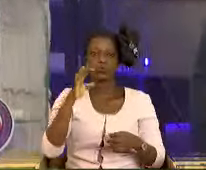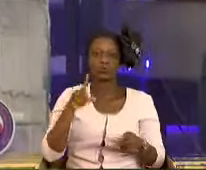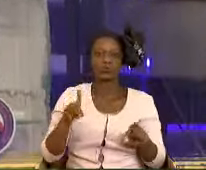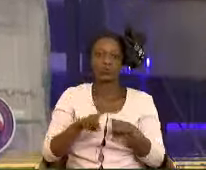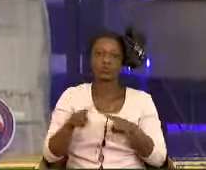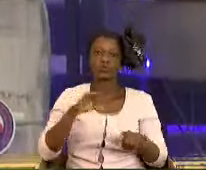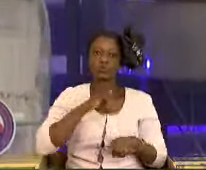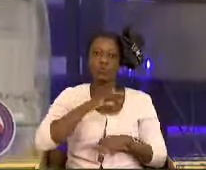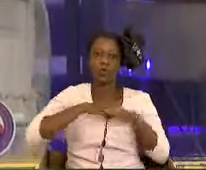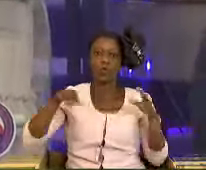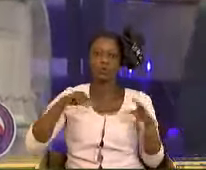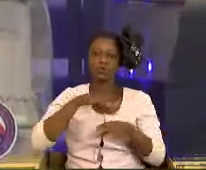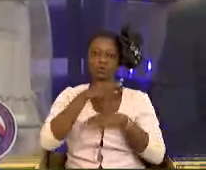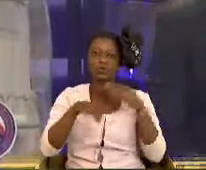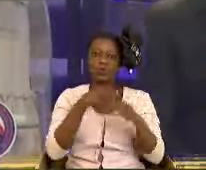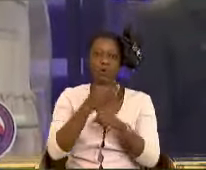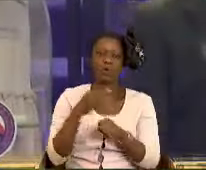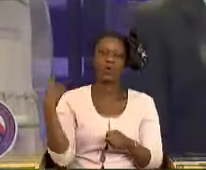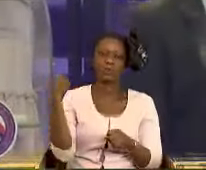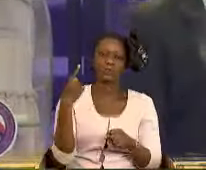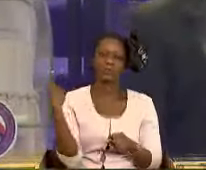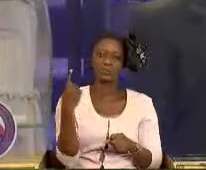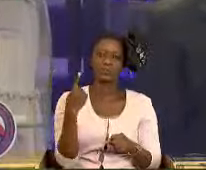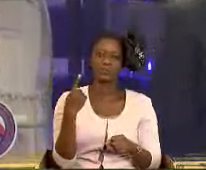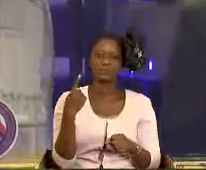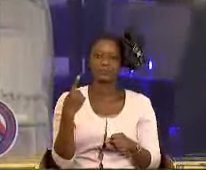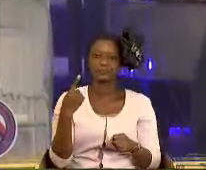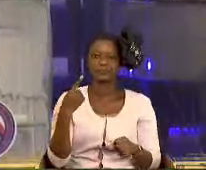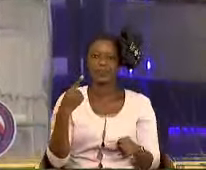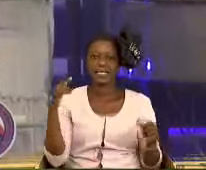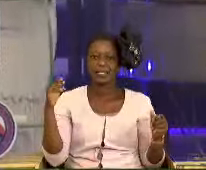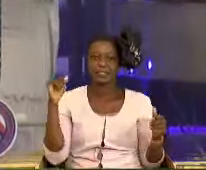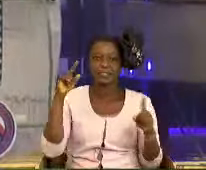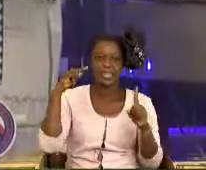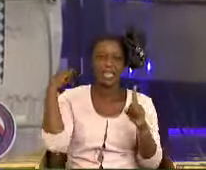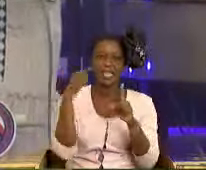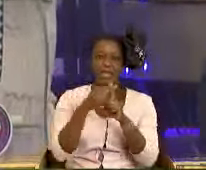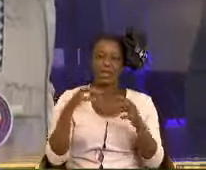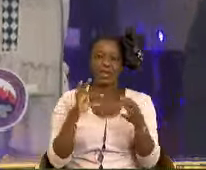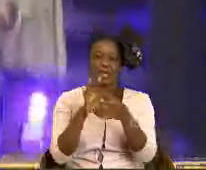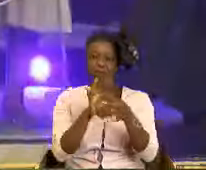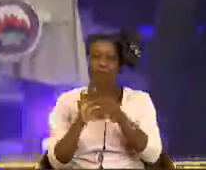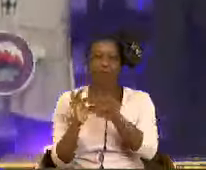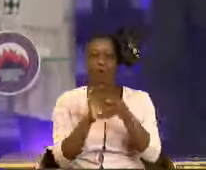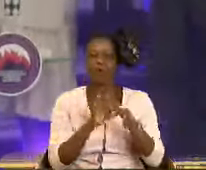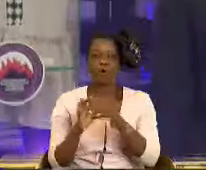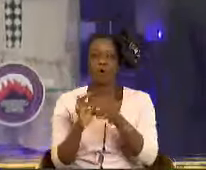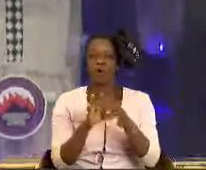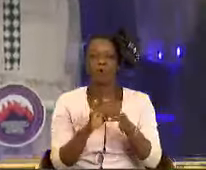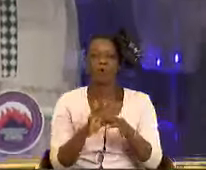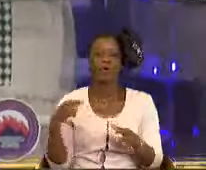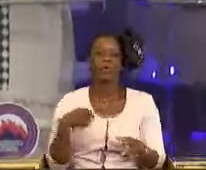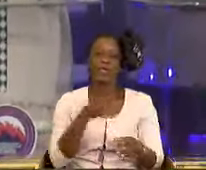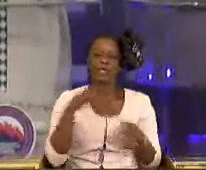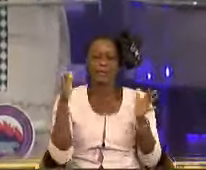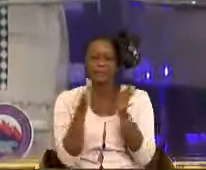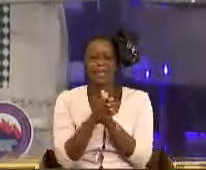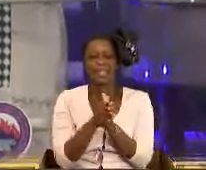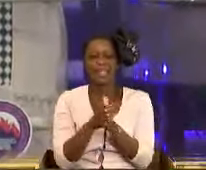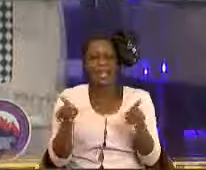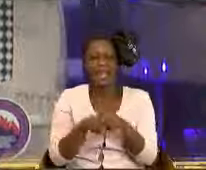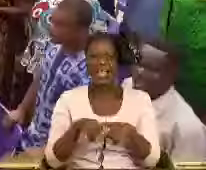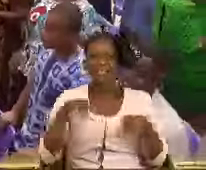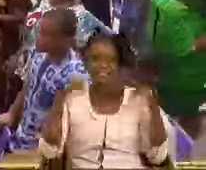isolation they Network therefore you going to pray like this say